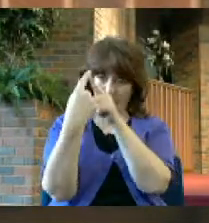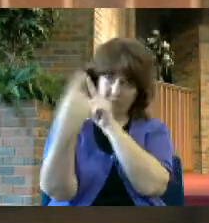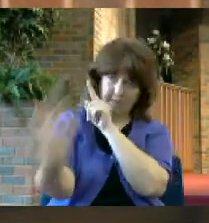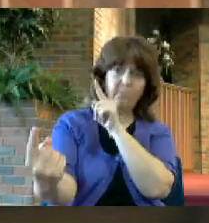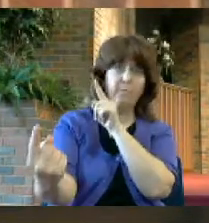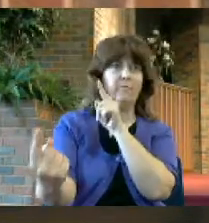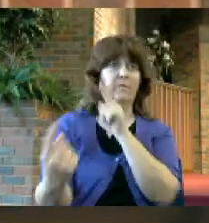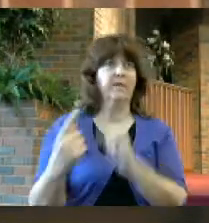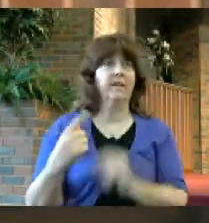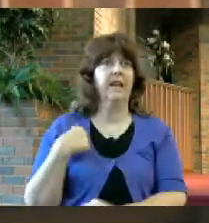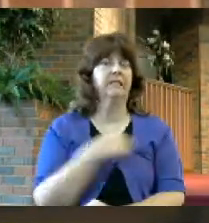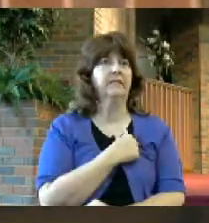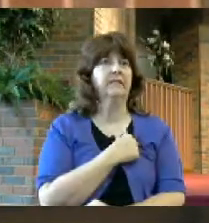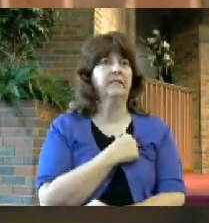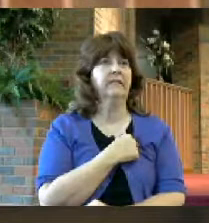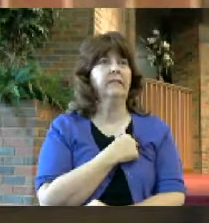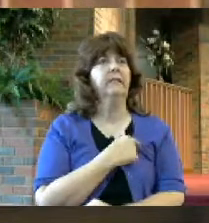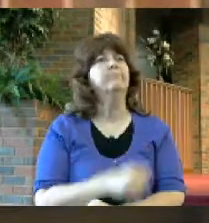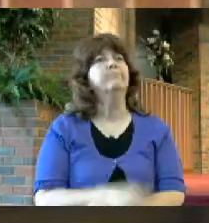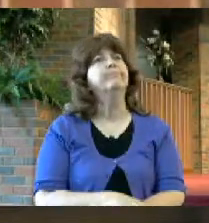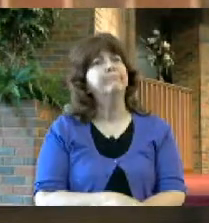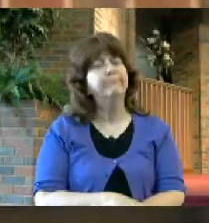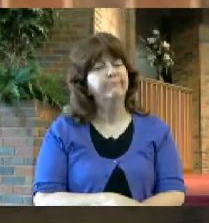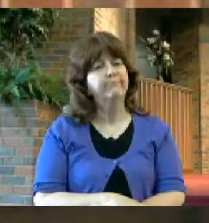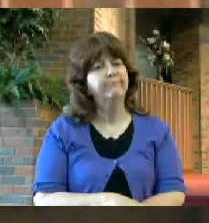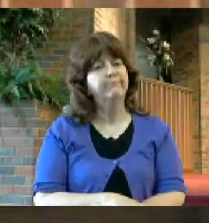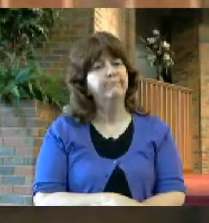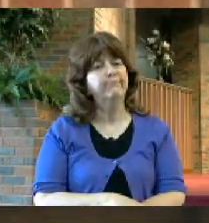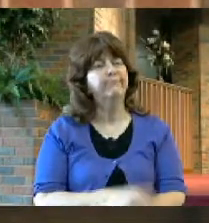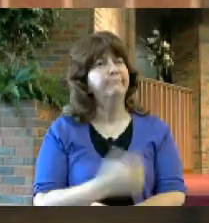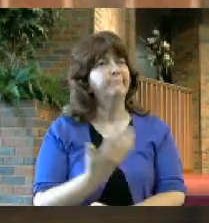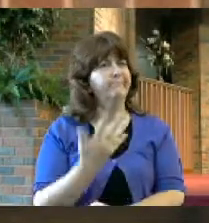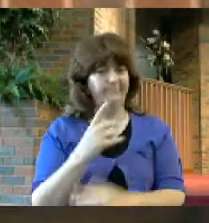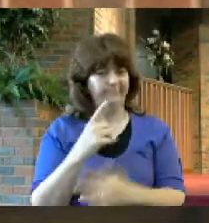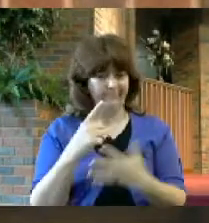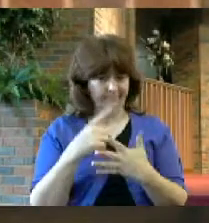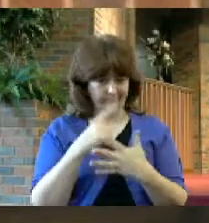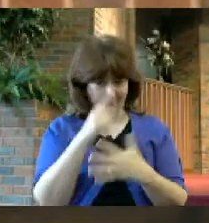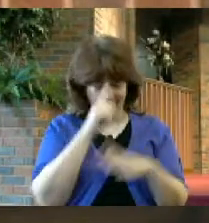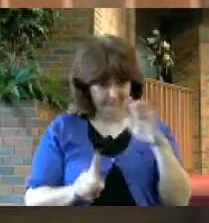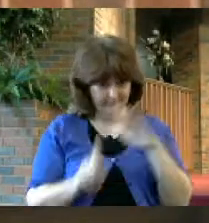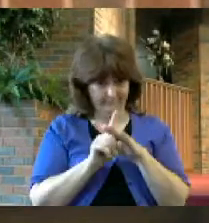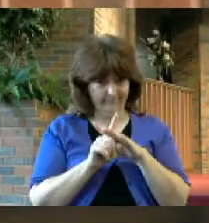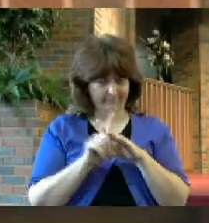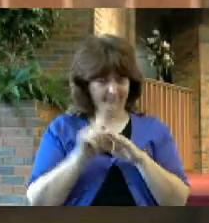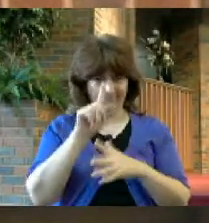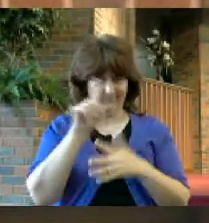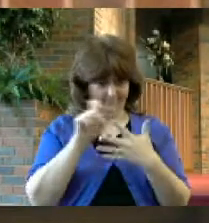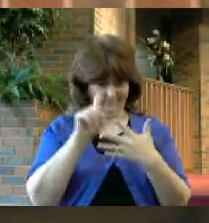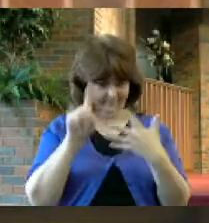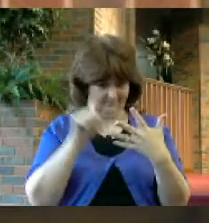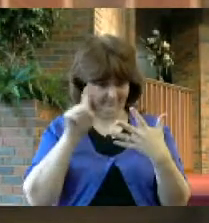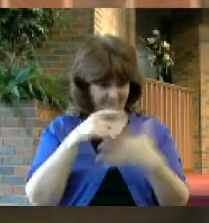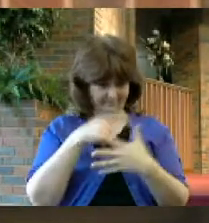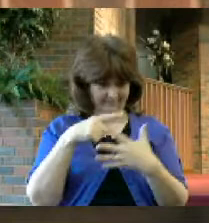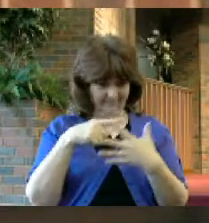So that leads us to some other questions when we have a statement made like Jesus did.